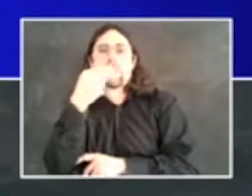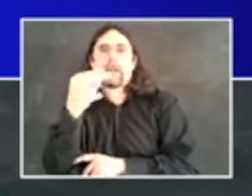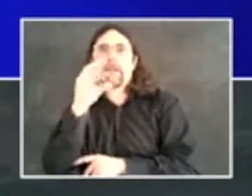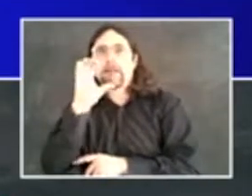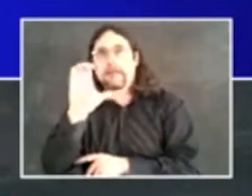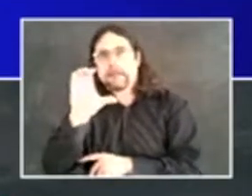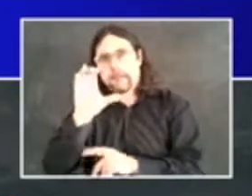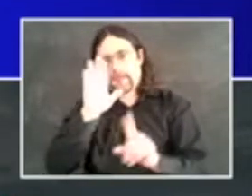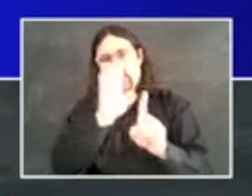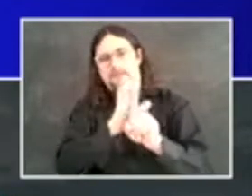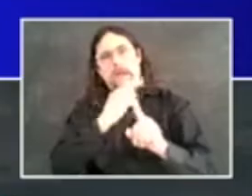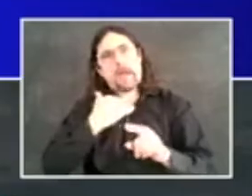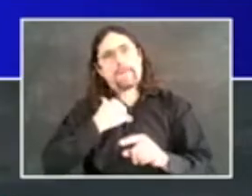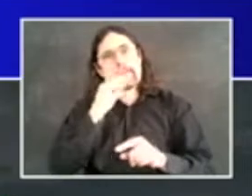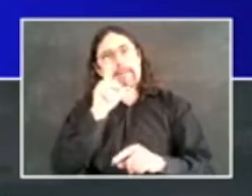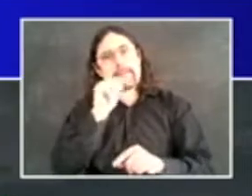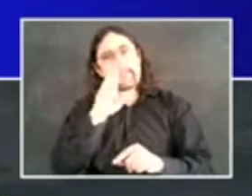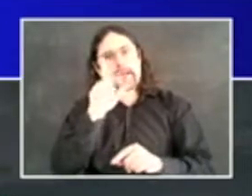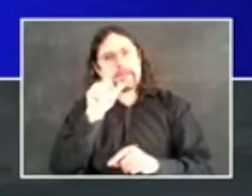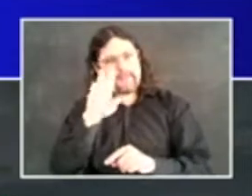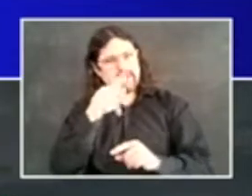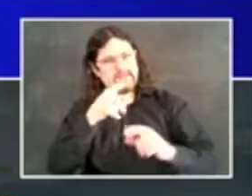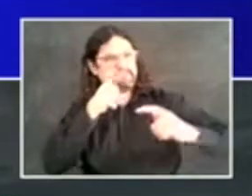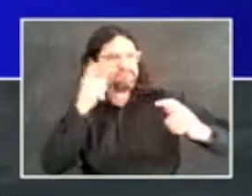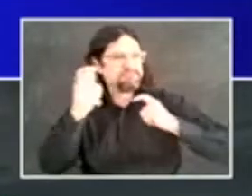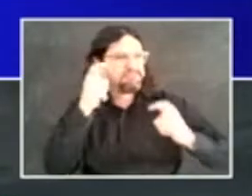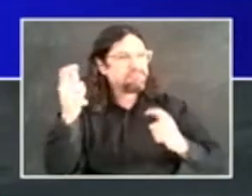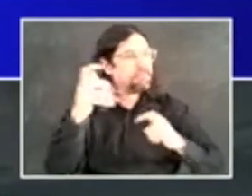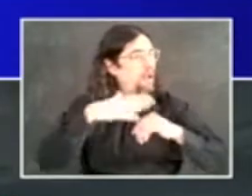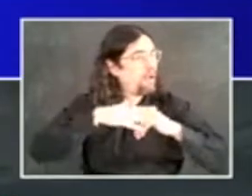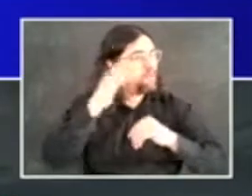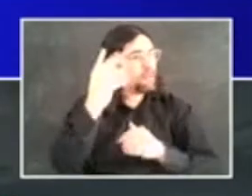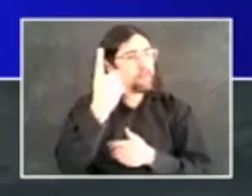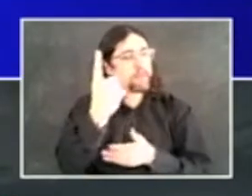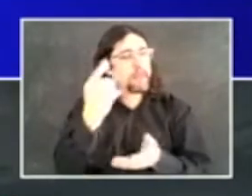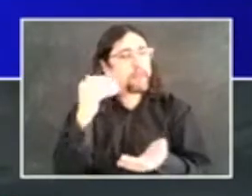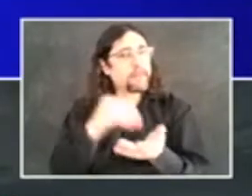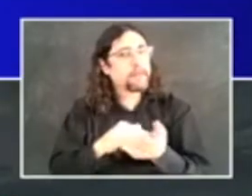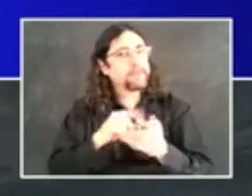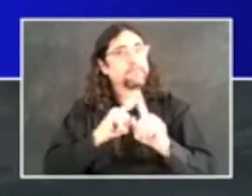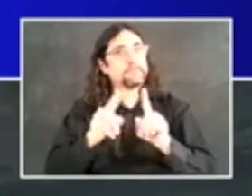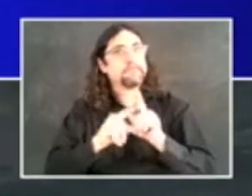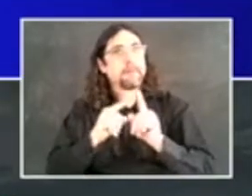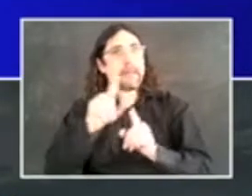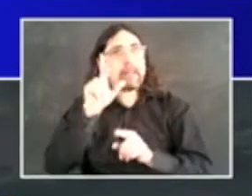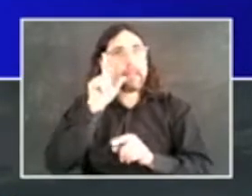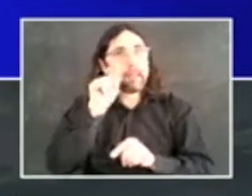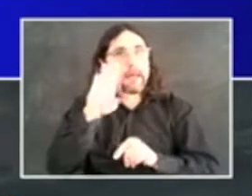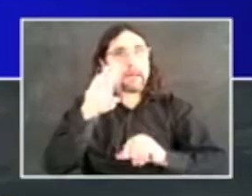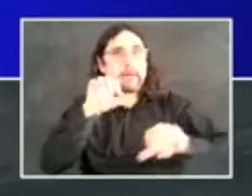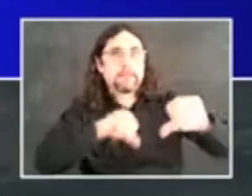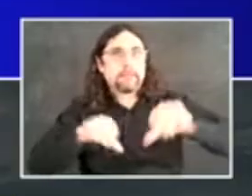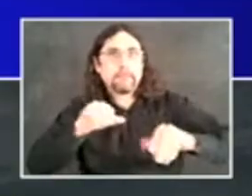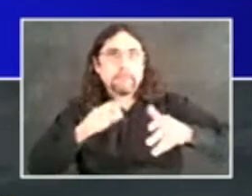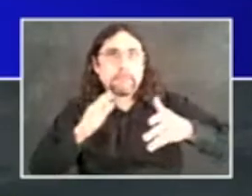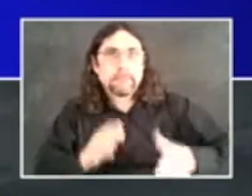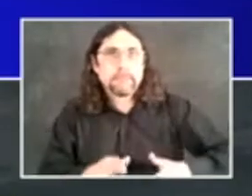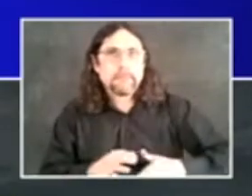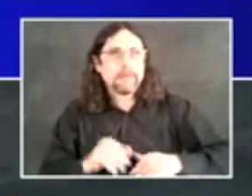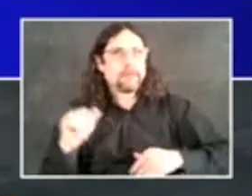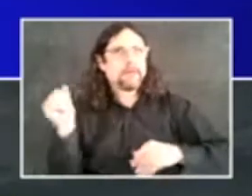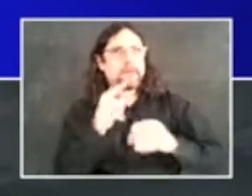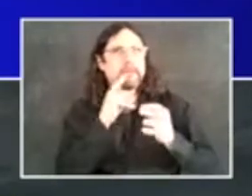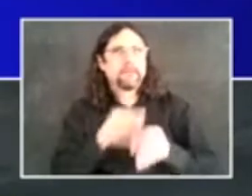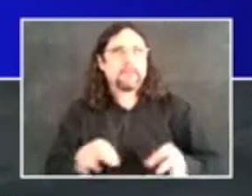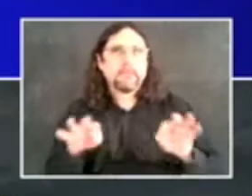been the front line of this crisis. I want to thank the technologists, the technicians, the pathologists, everyone